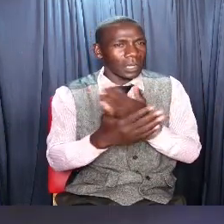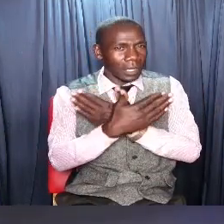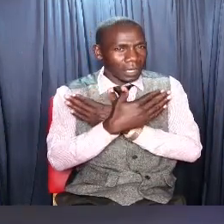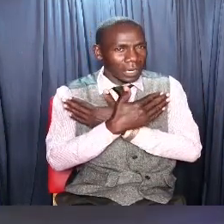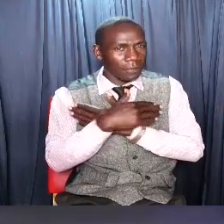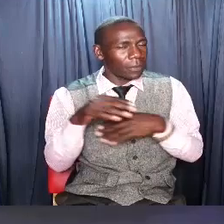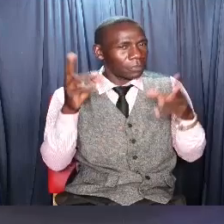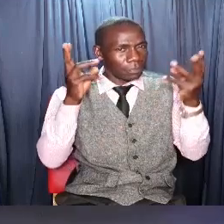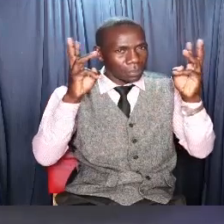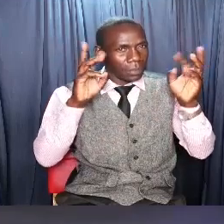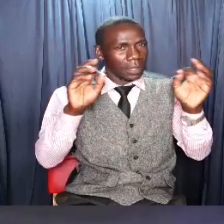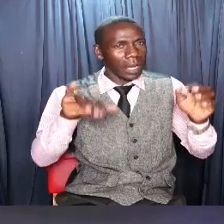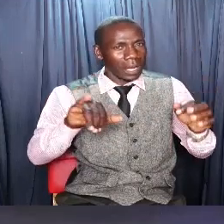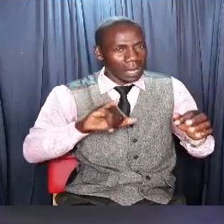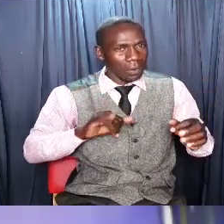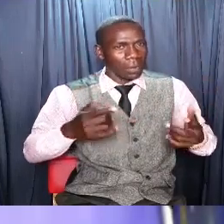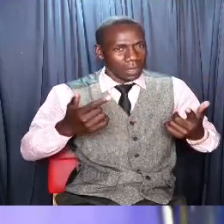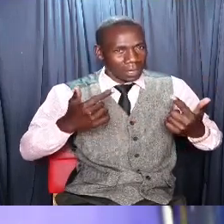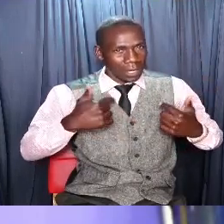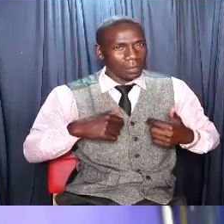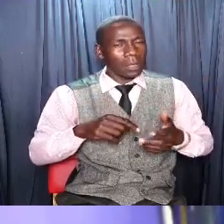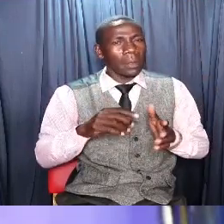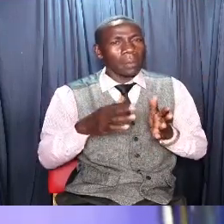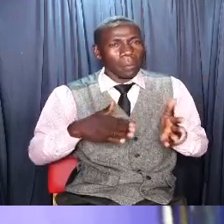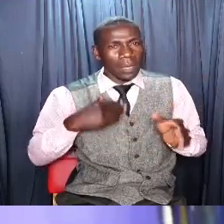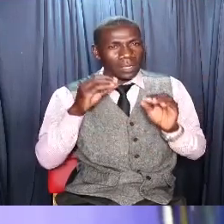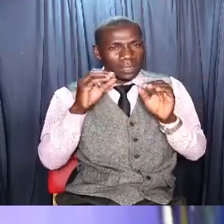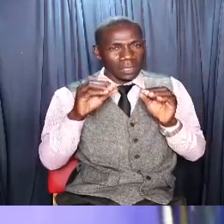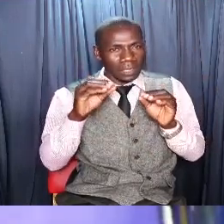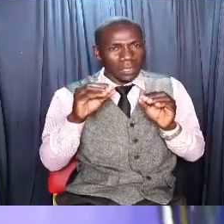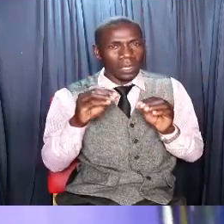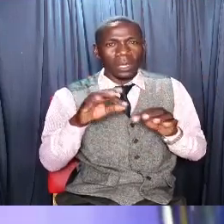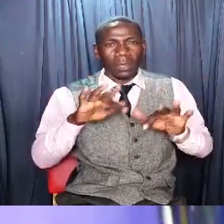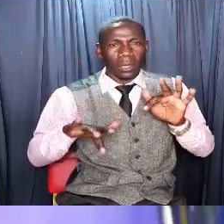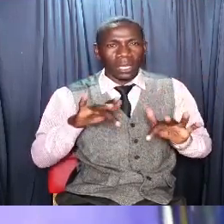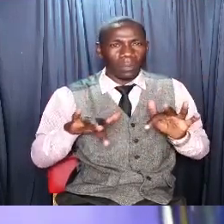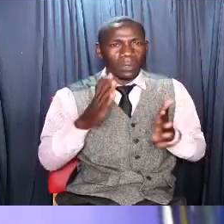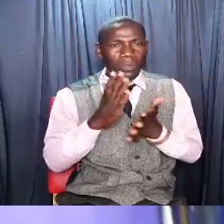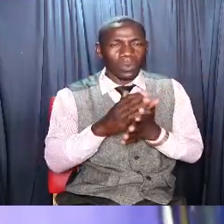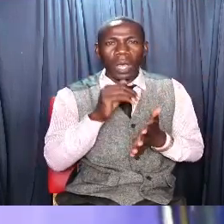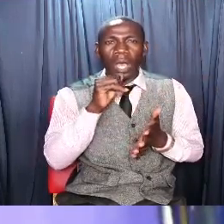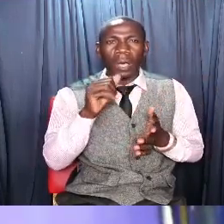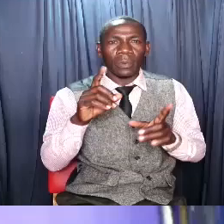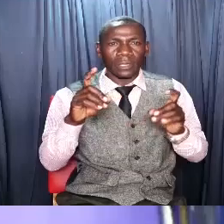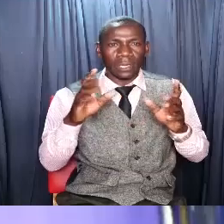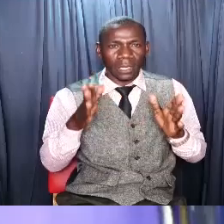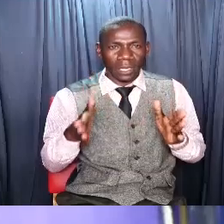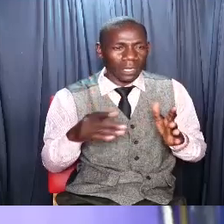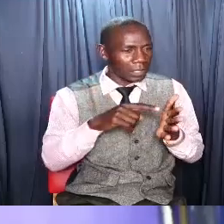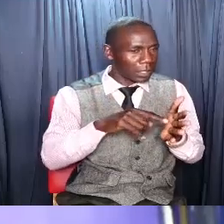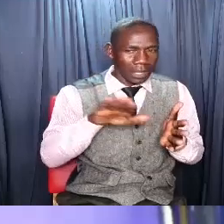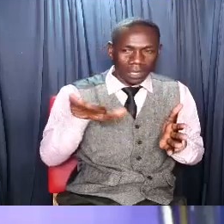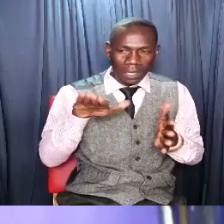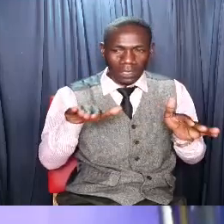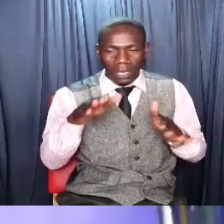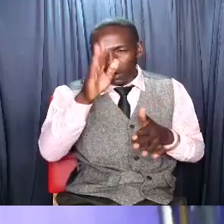hata asumbue. But one loving doesn't bother. Mimi nimekuja. I've come. Na kwa mafundisho. And by the teaching. Nimehukumika kweli ni mdhambi hapa na hapa. I'm condemned, I'm a sinner in this